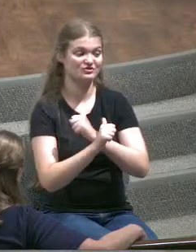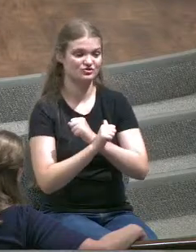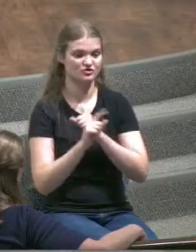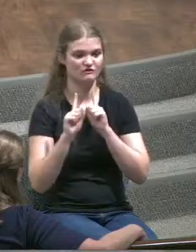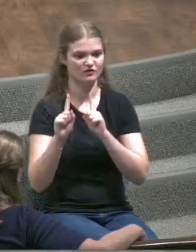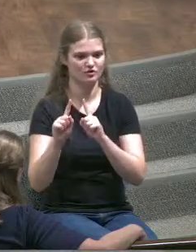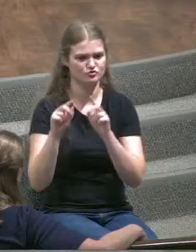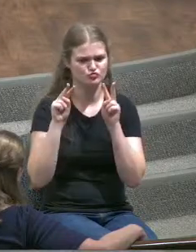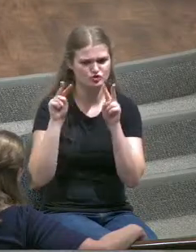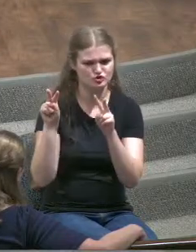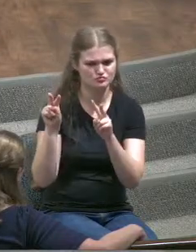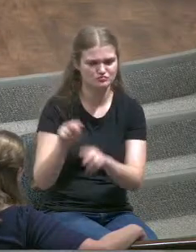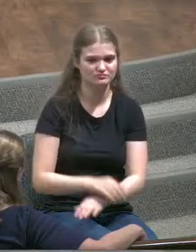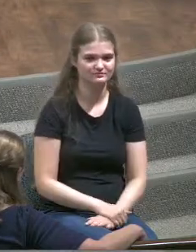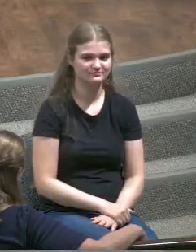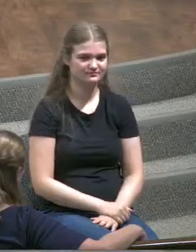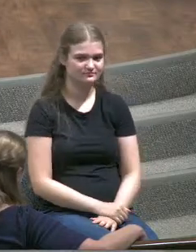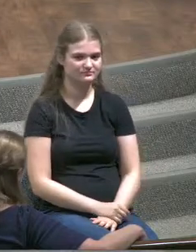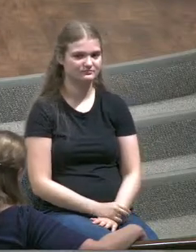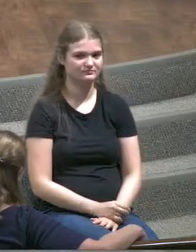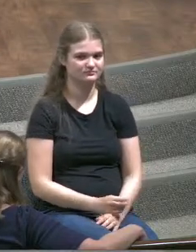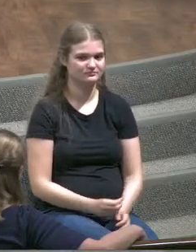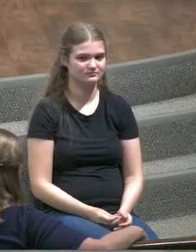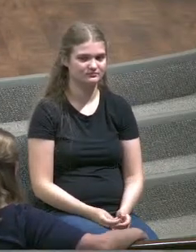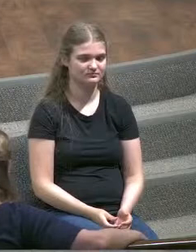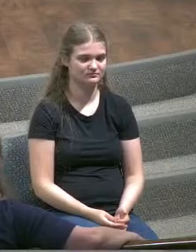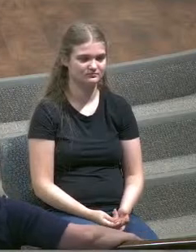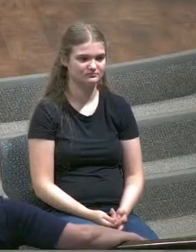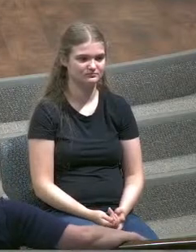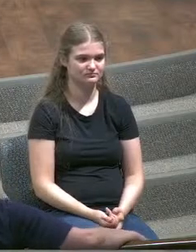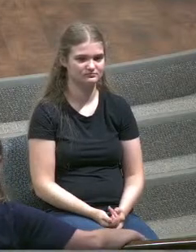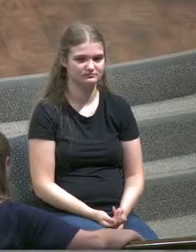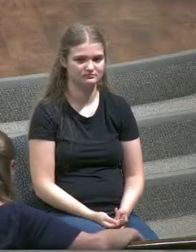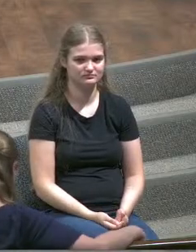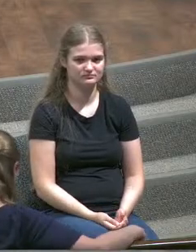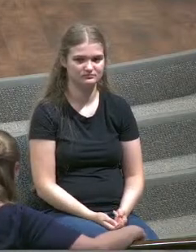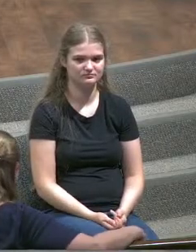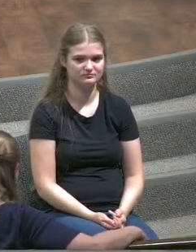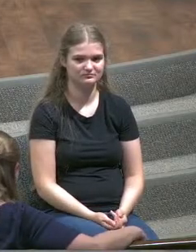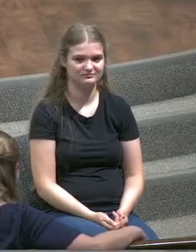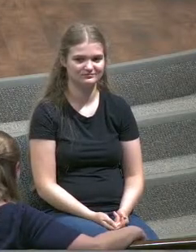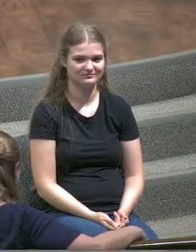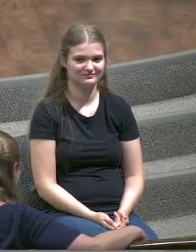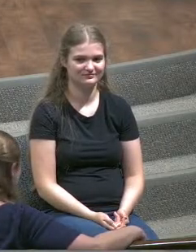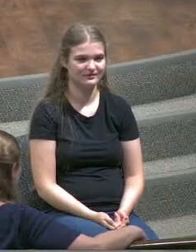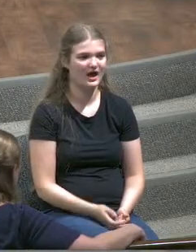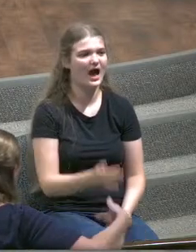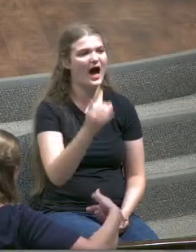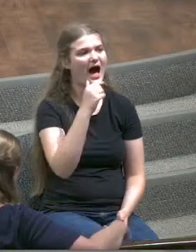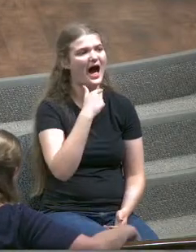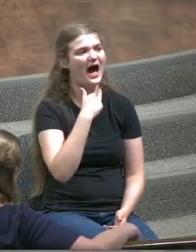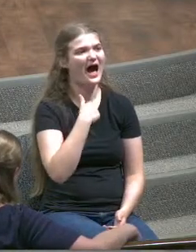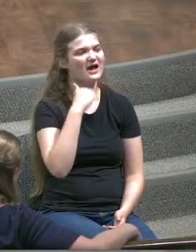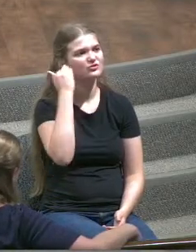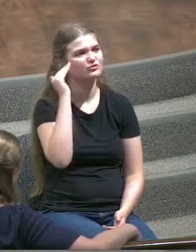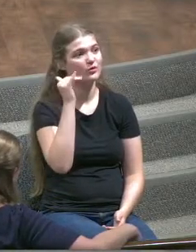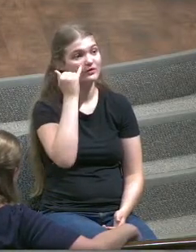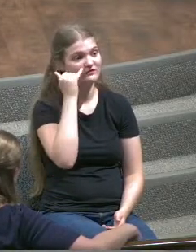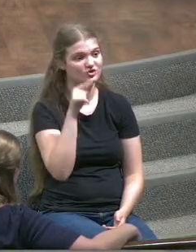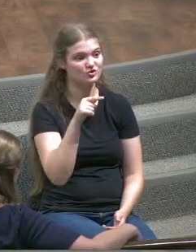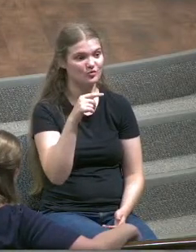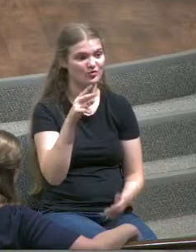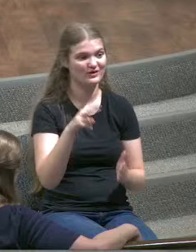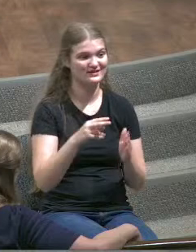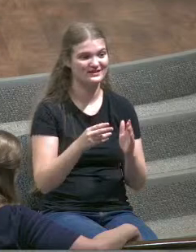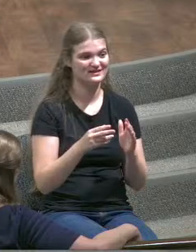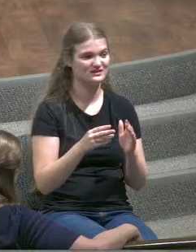It says, the scribes were sitting there questioning. Now, I don't know if you've ever read this story and thought that the scribes and